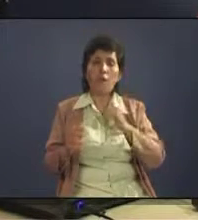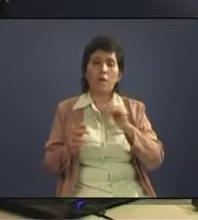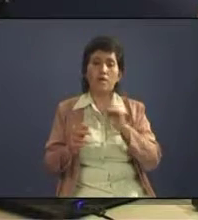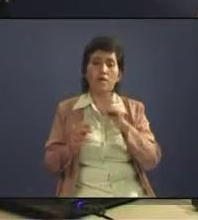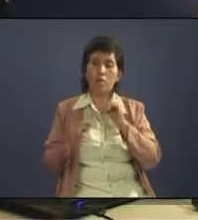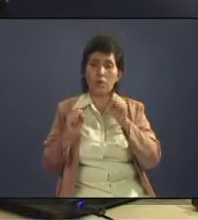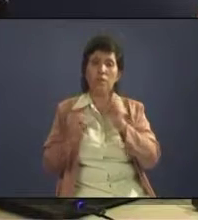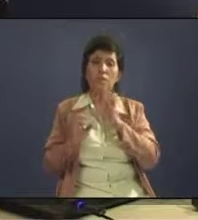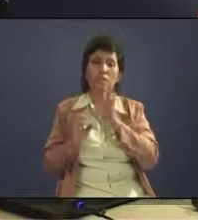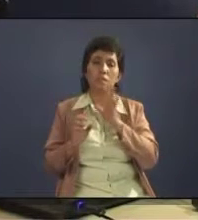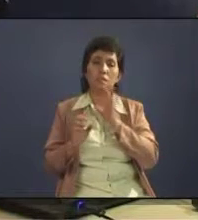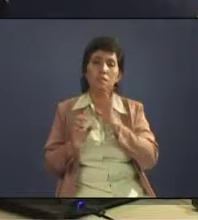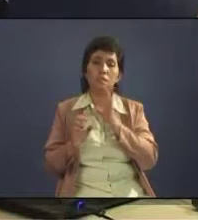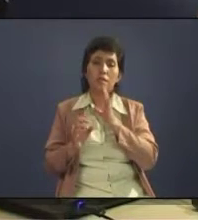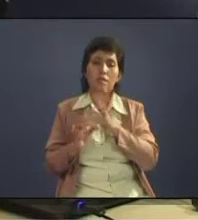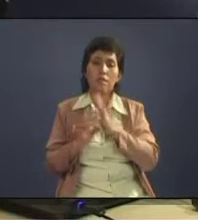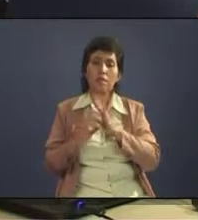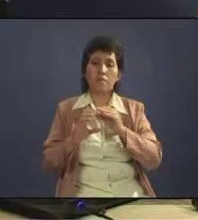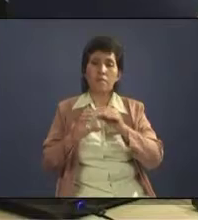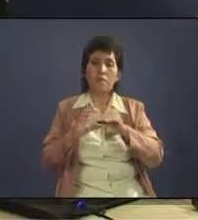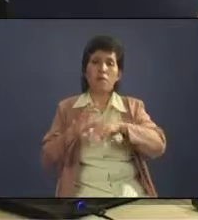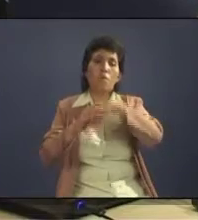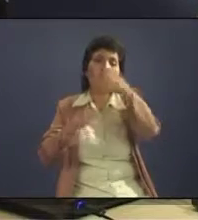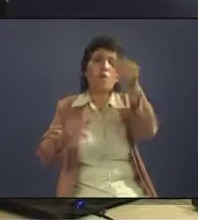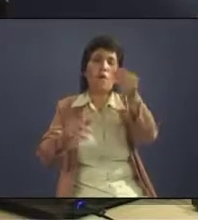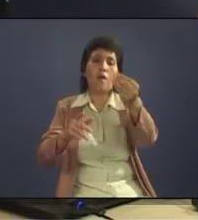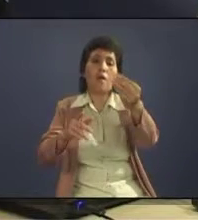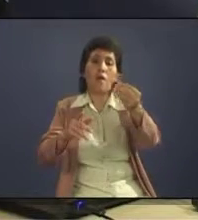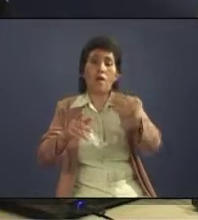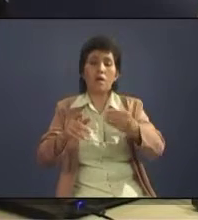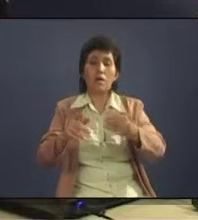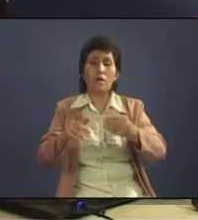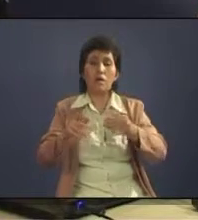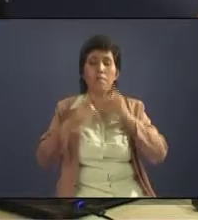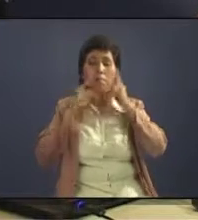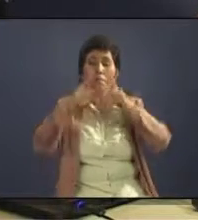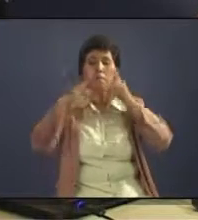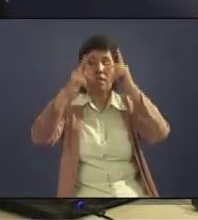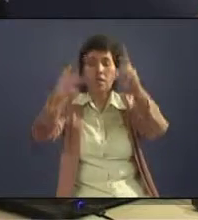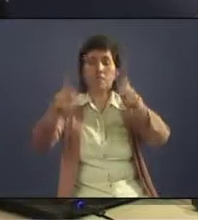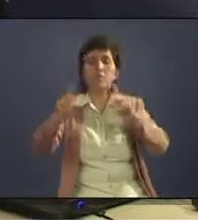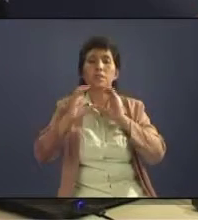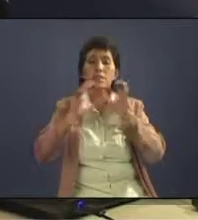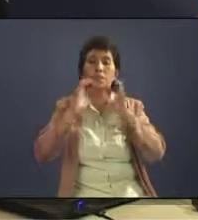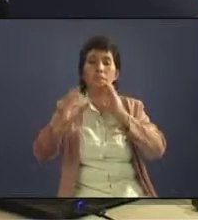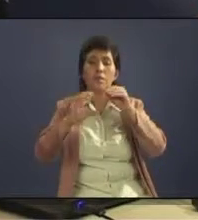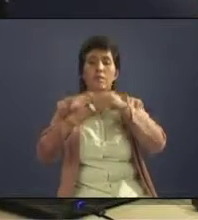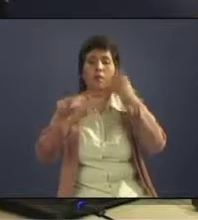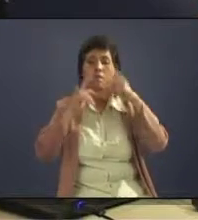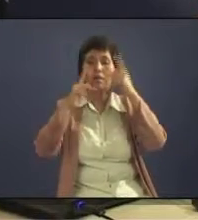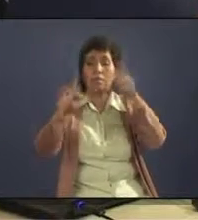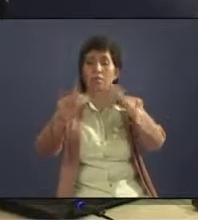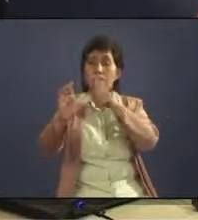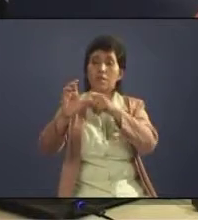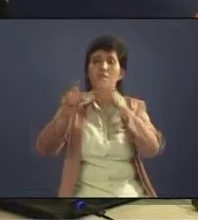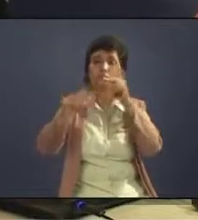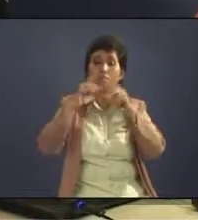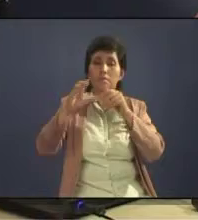class. Public speaking is a scary class. I used to be very scared speaking in front,